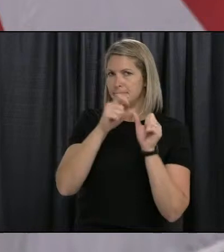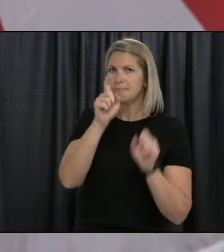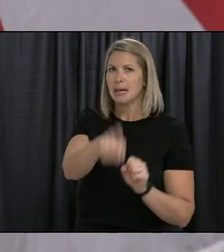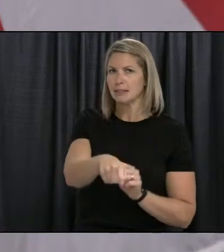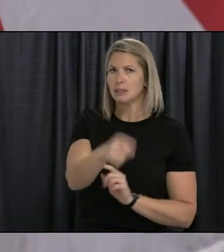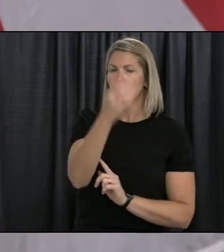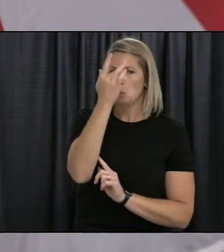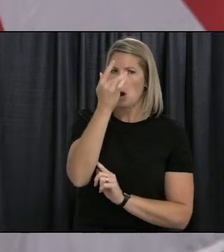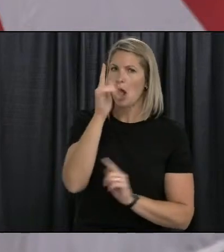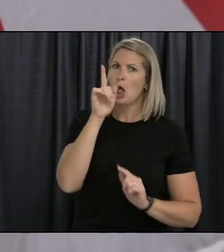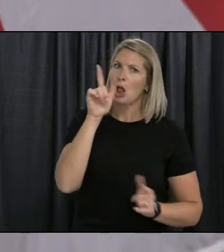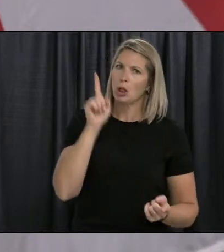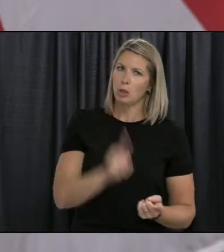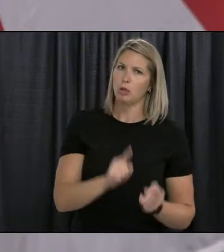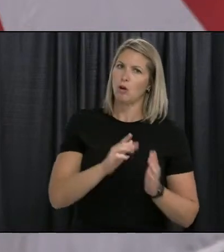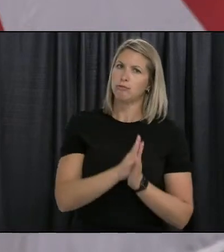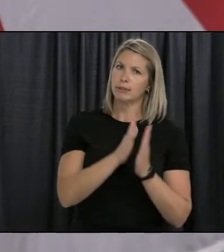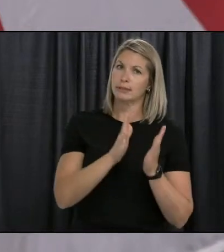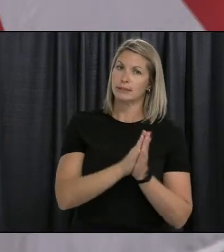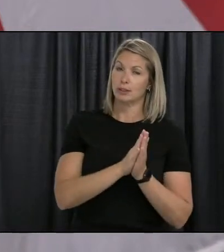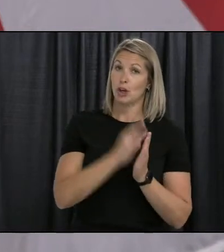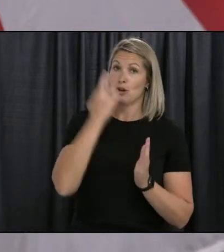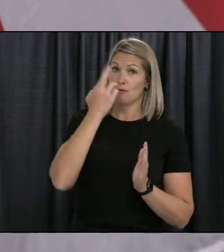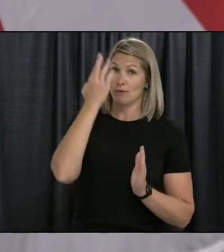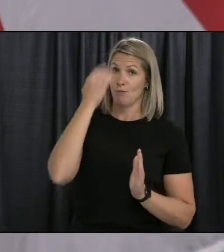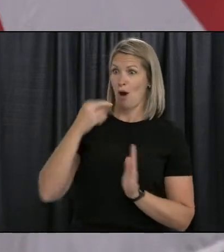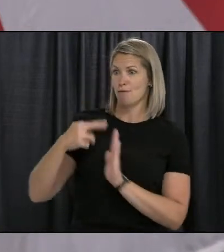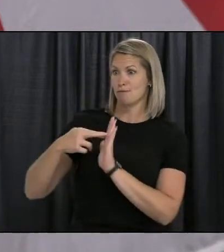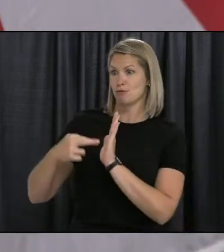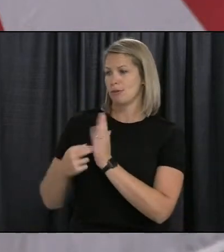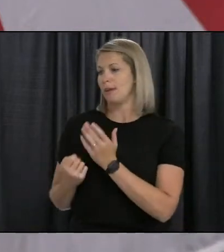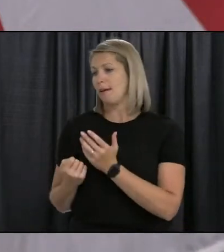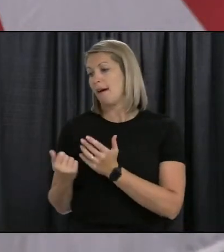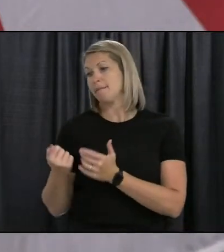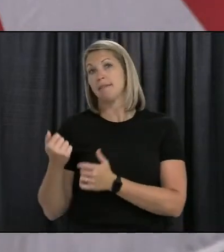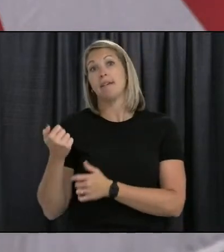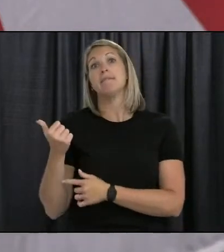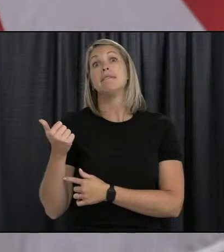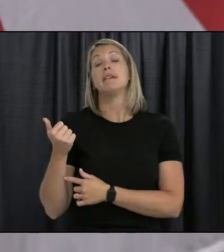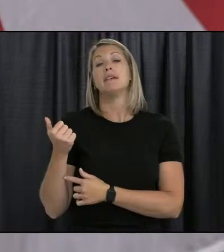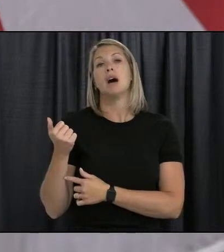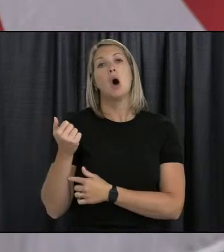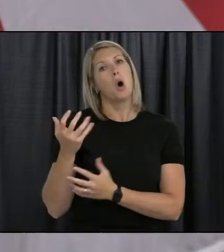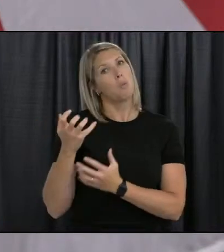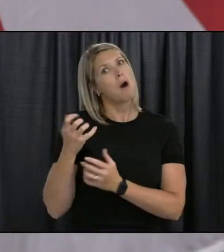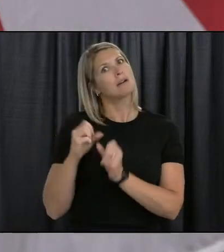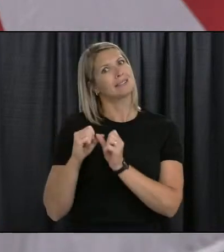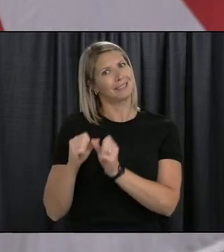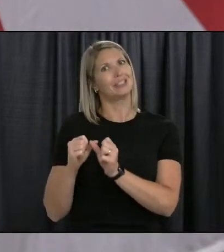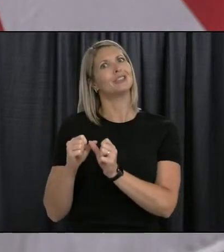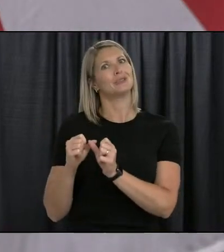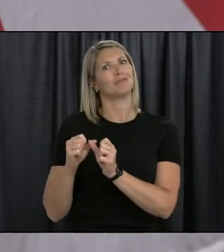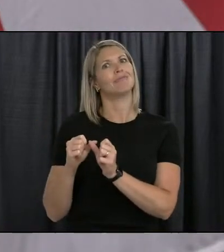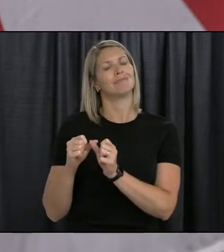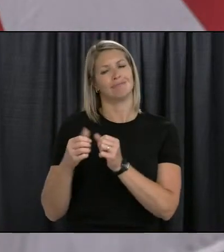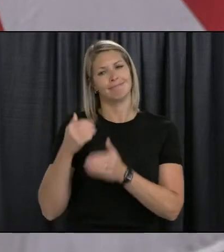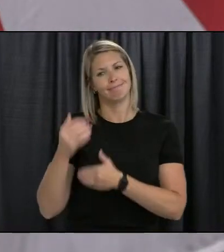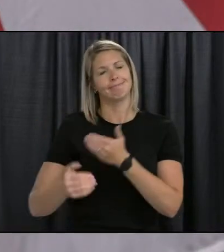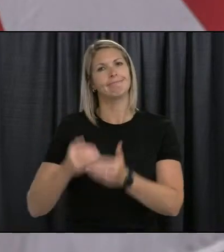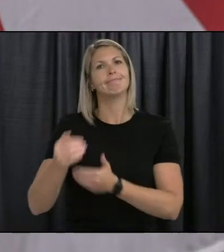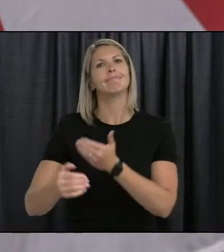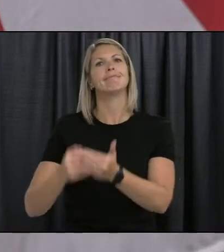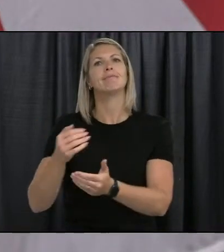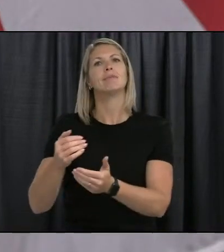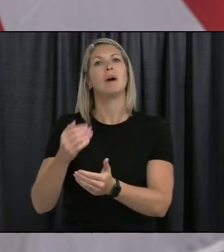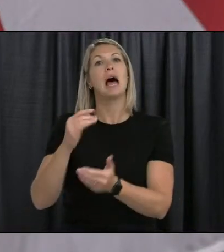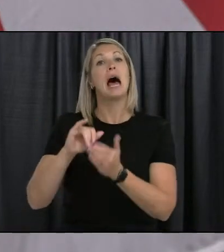This low prevalence has enabled us to lessen some of these measures as we hope to continue on our current path of living with COVID-19 with